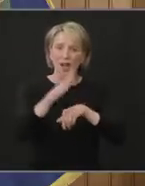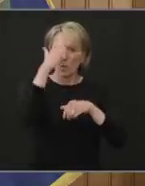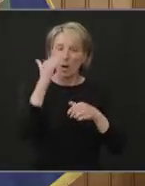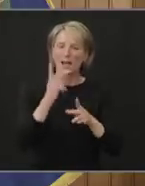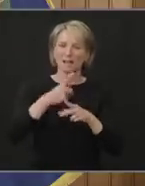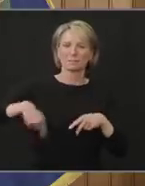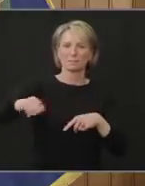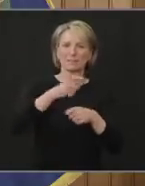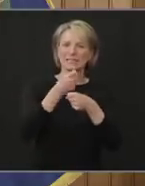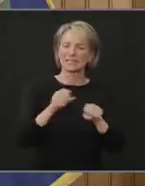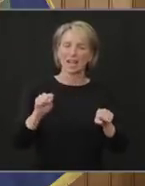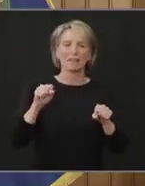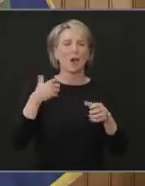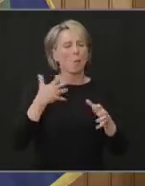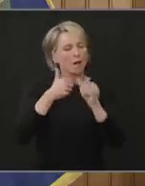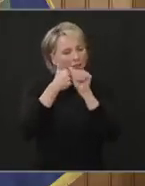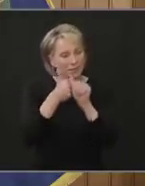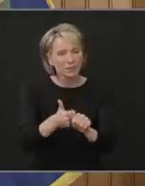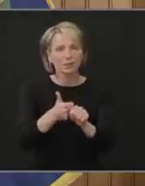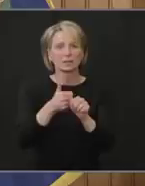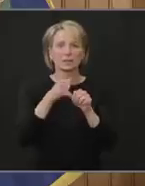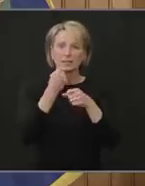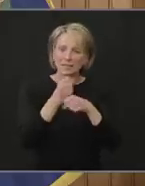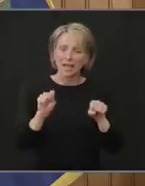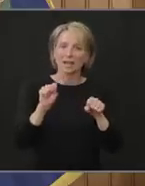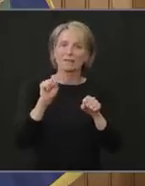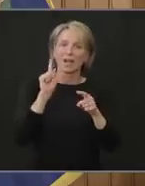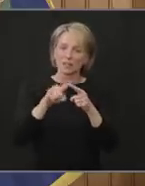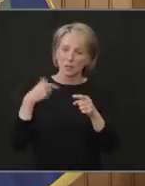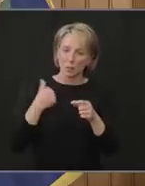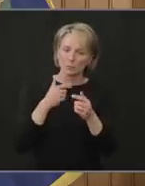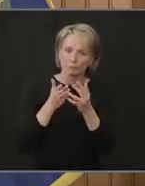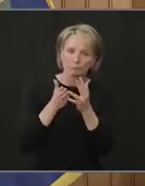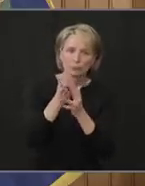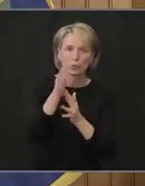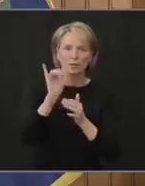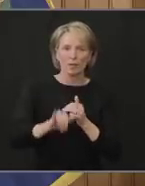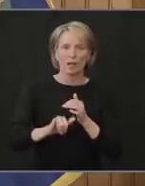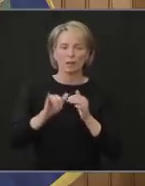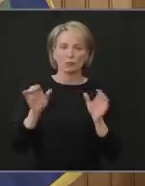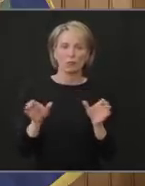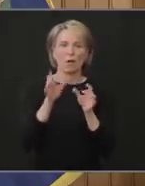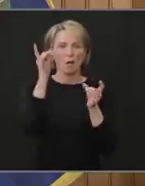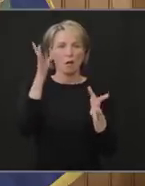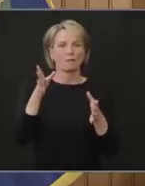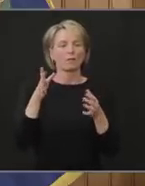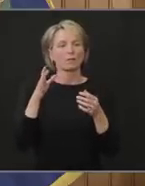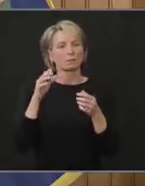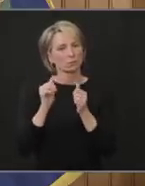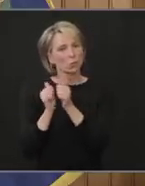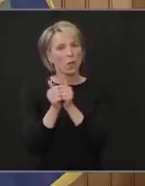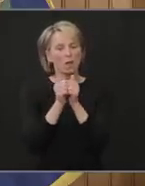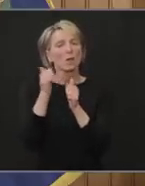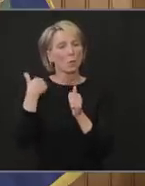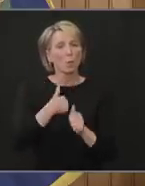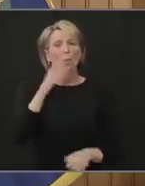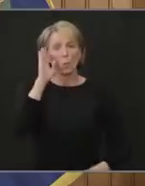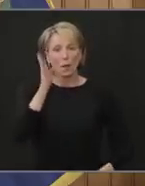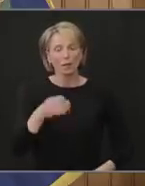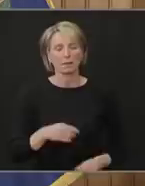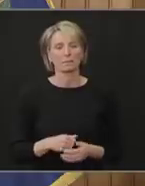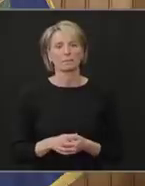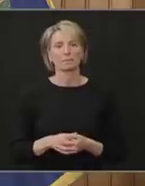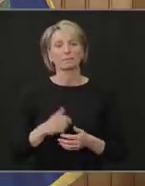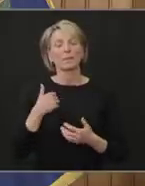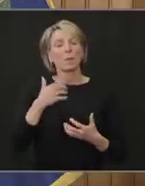maxim until we get through this crisis and we get through this crisis together. Look, I just want to say I'm incredibly proud to be